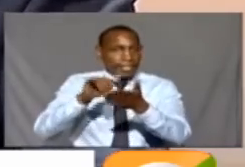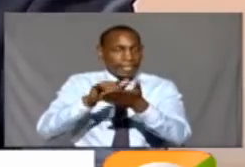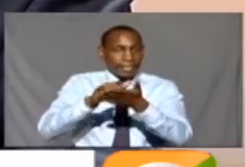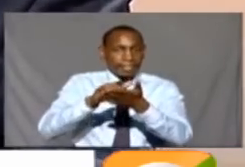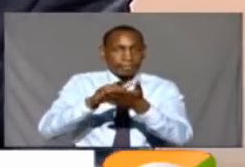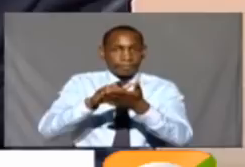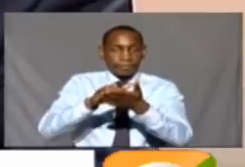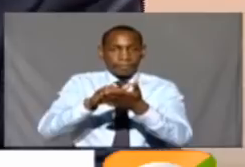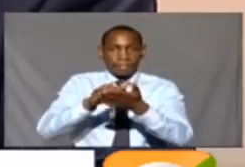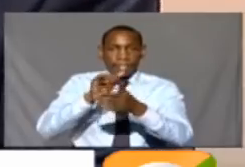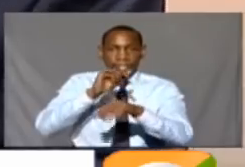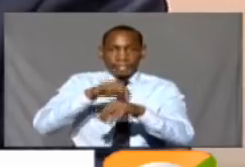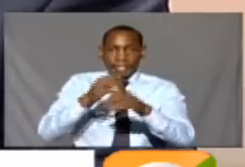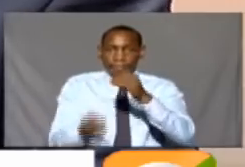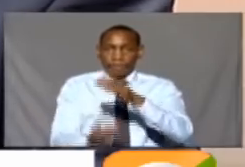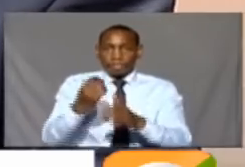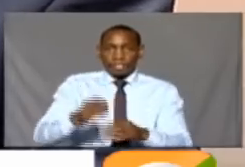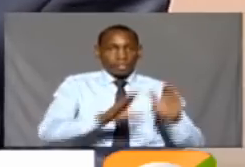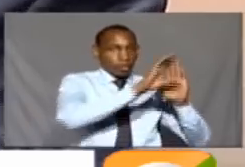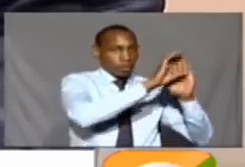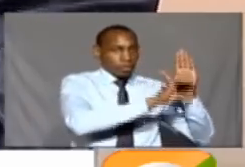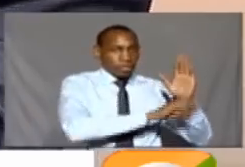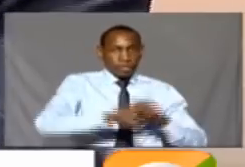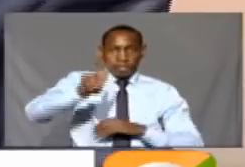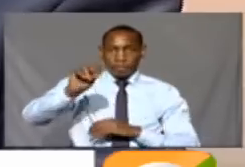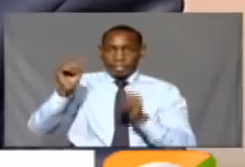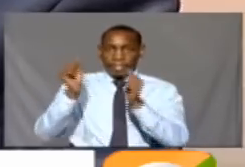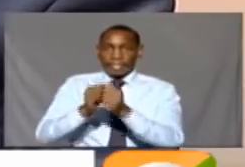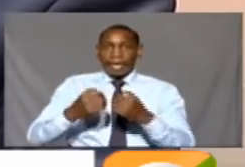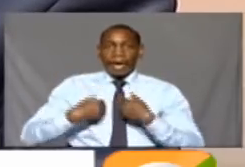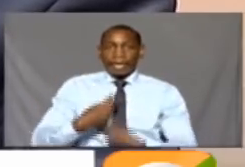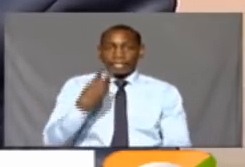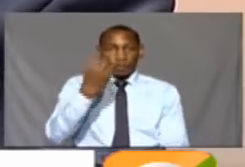were bringing the constitution 2010, mm-hmm. we had two schools of thought.